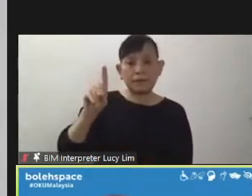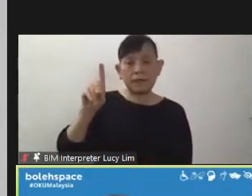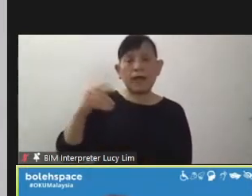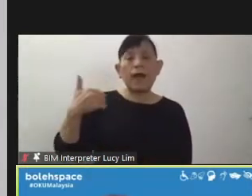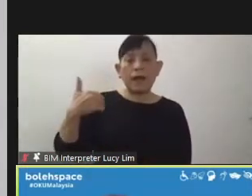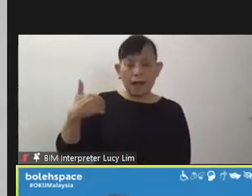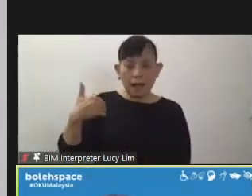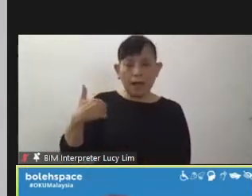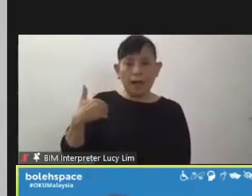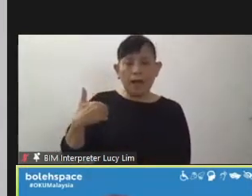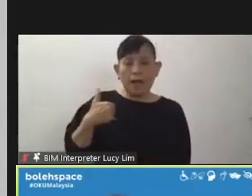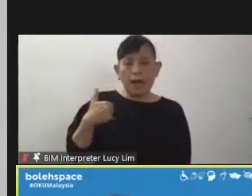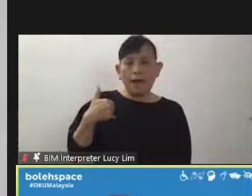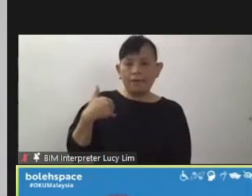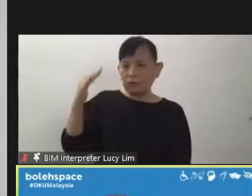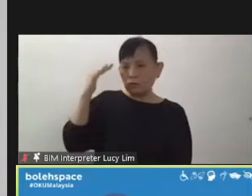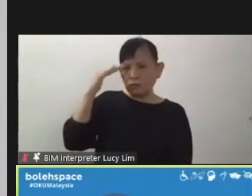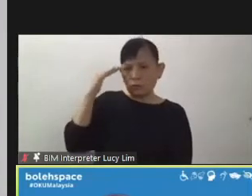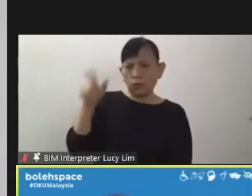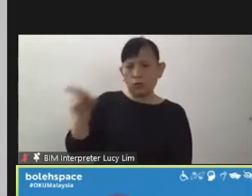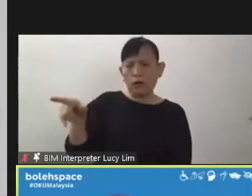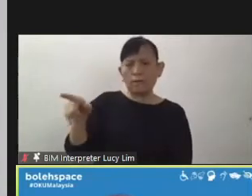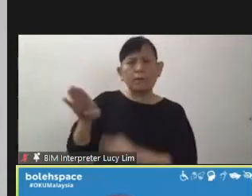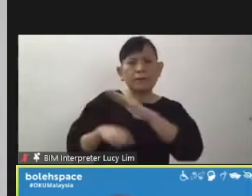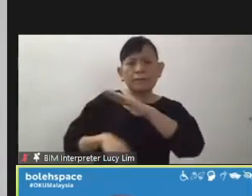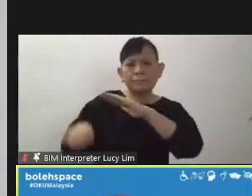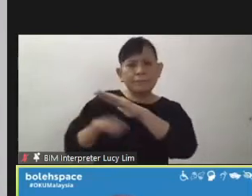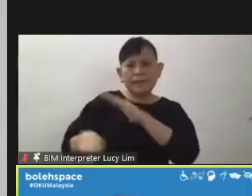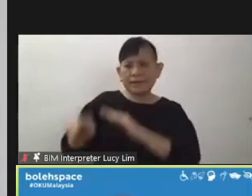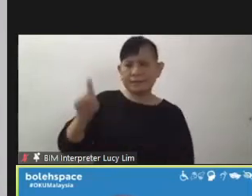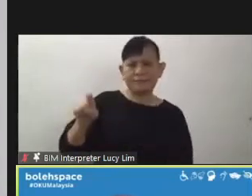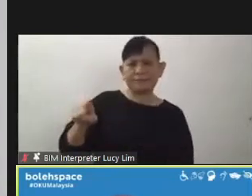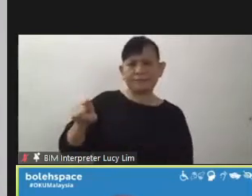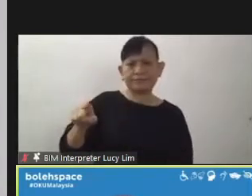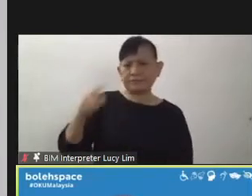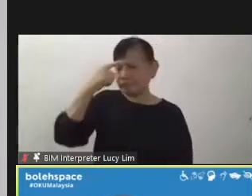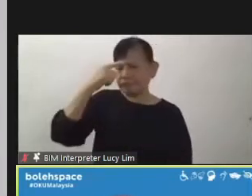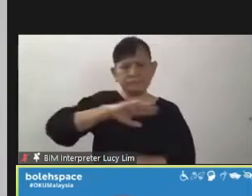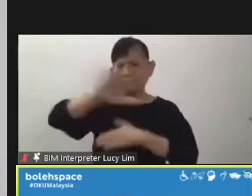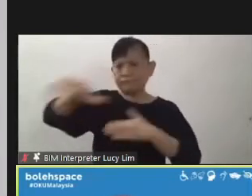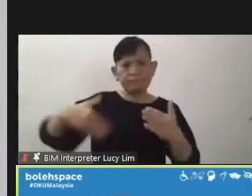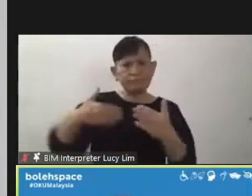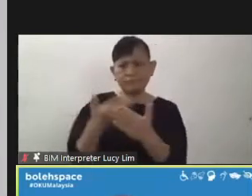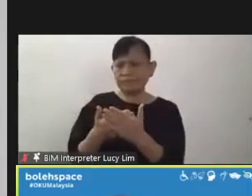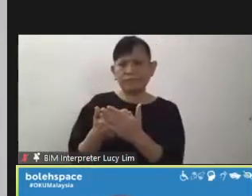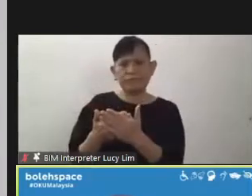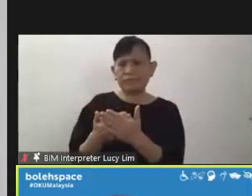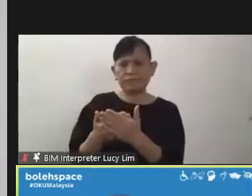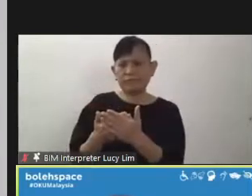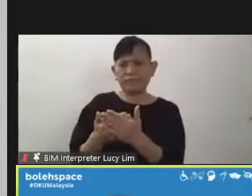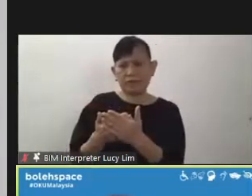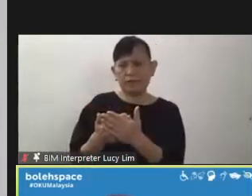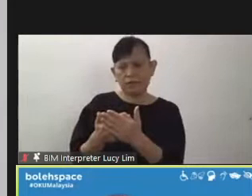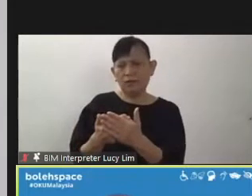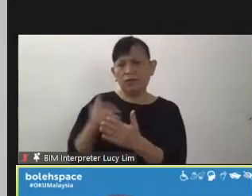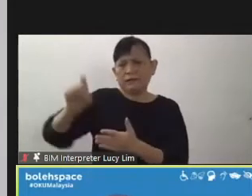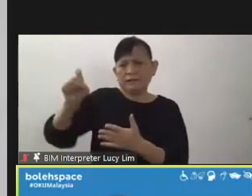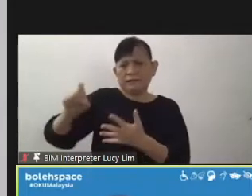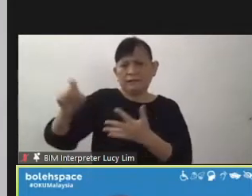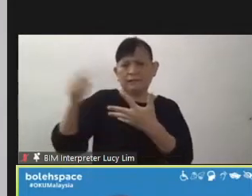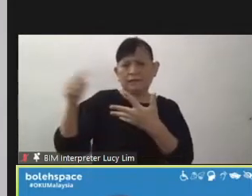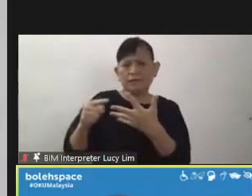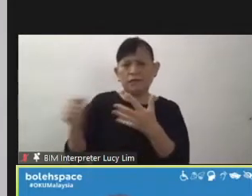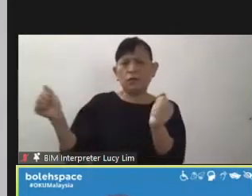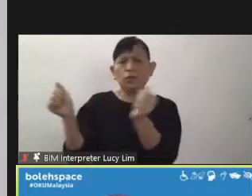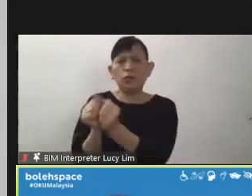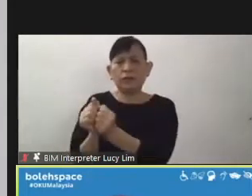their fundamental needs, to their basic needs in all interventions and on an equal basis with other